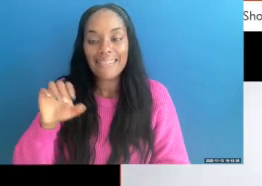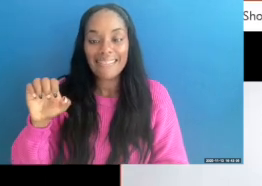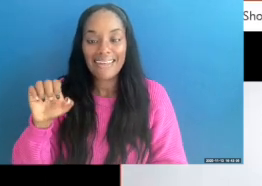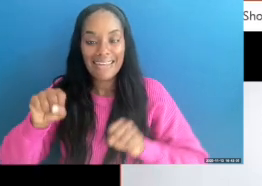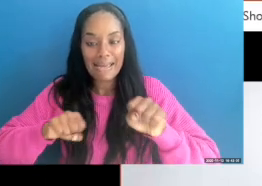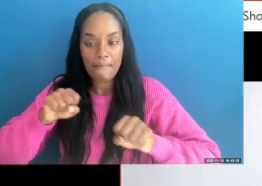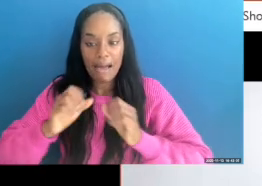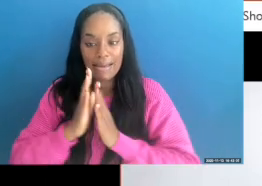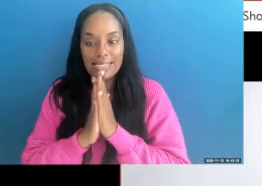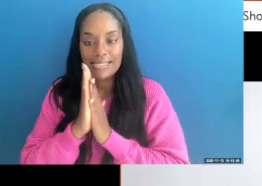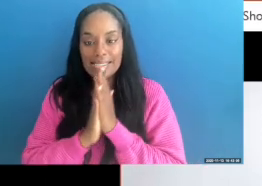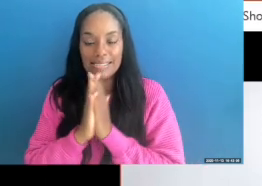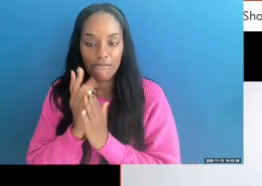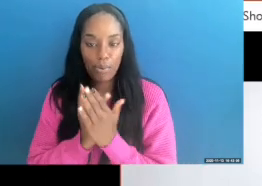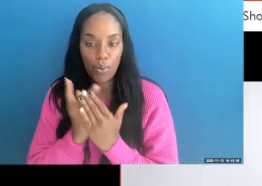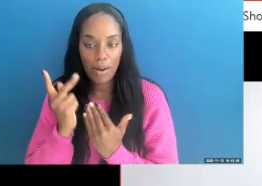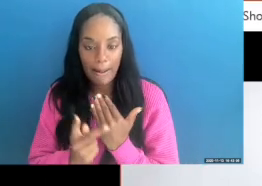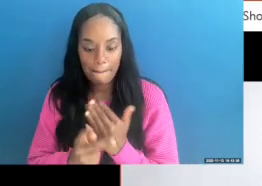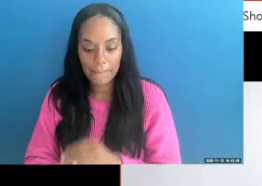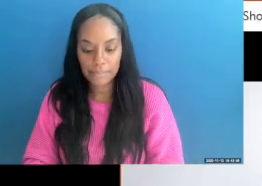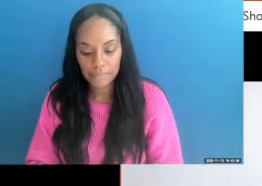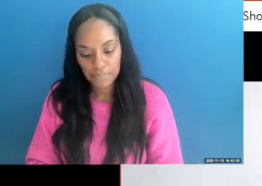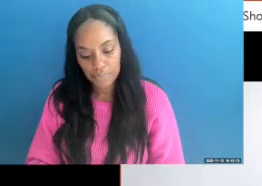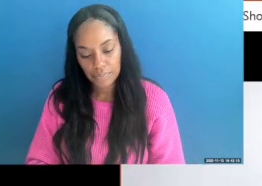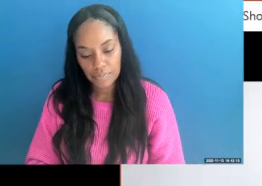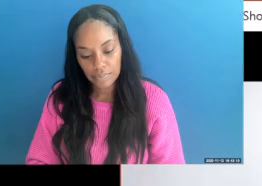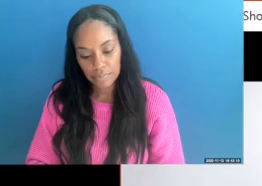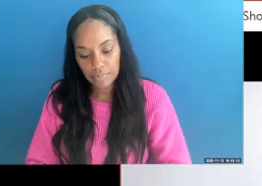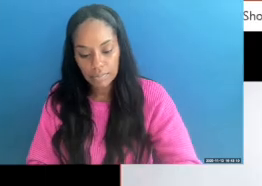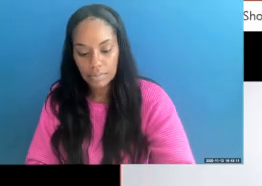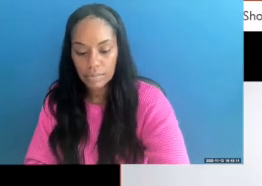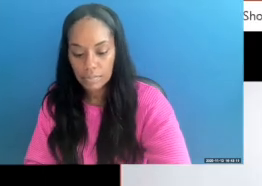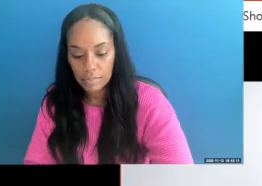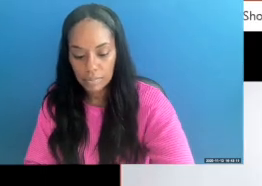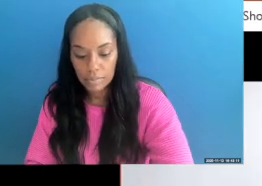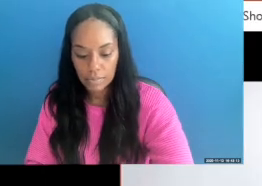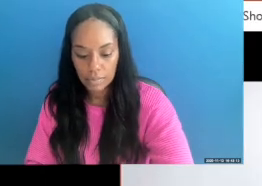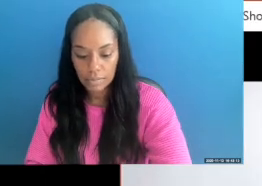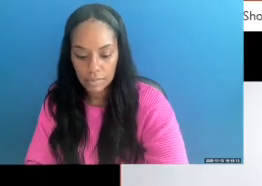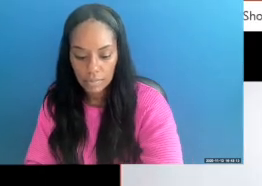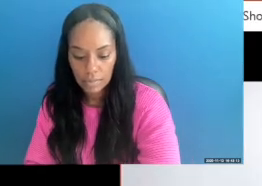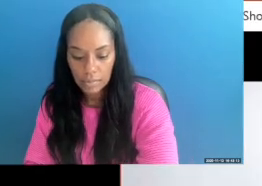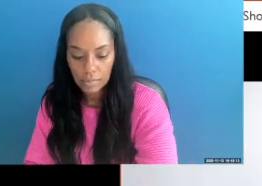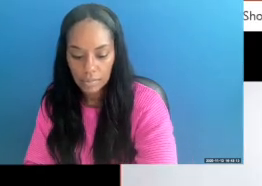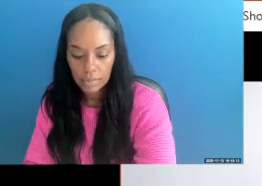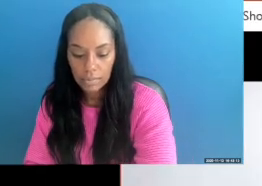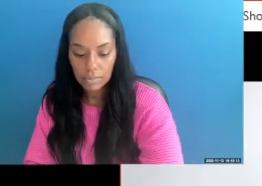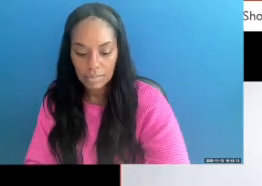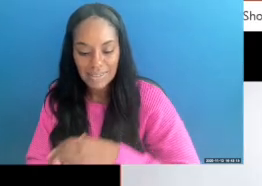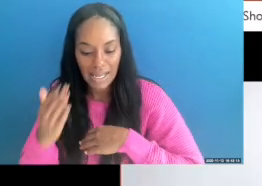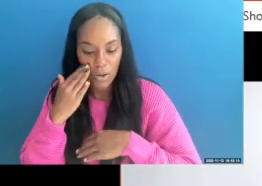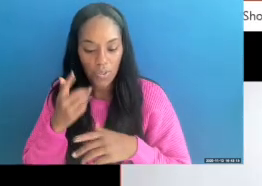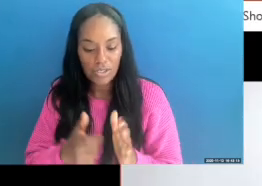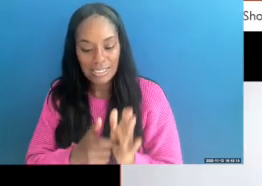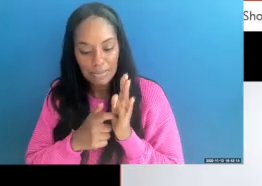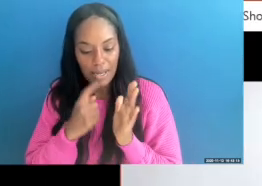comment. My interest is in the e-bike incentive program, and just know that